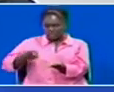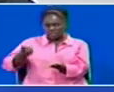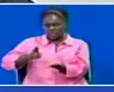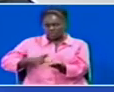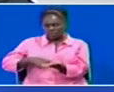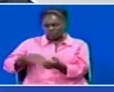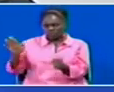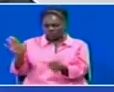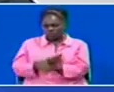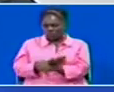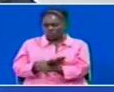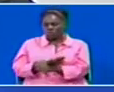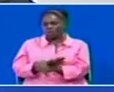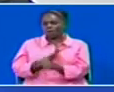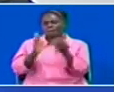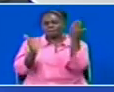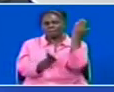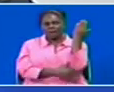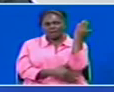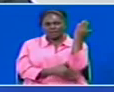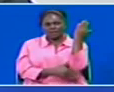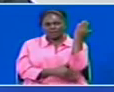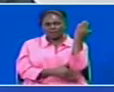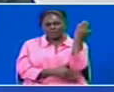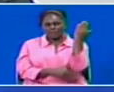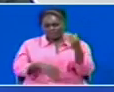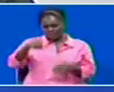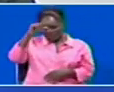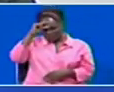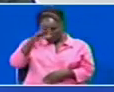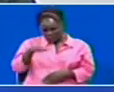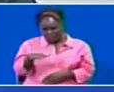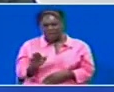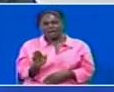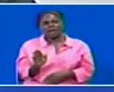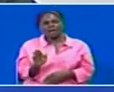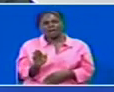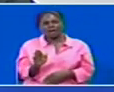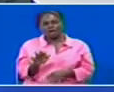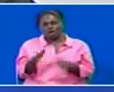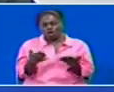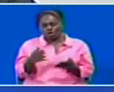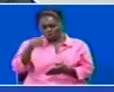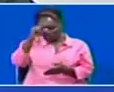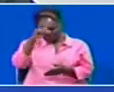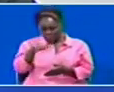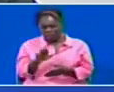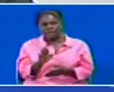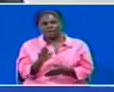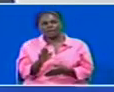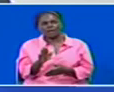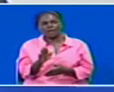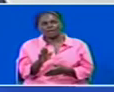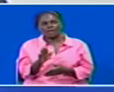is compromised. Then building on that fallacy, you say that the government or the ruling party is